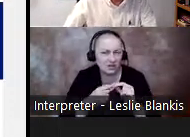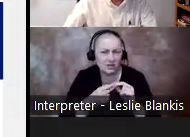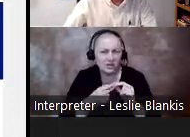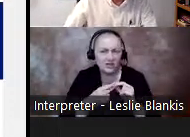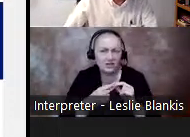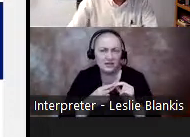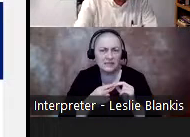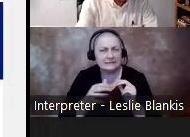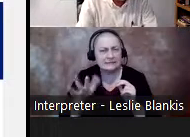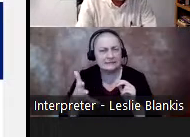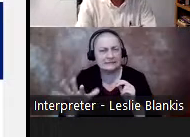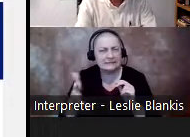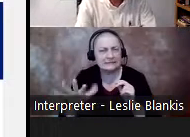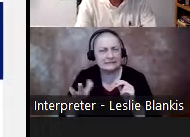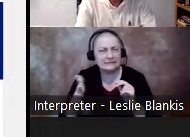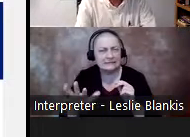Can people hear you?